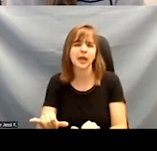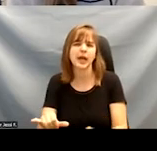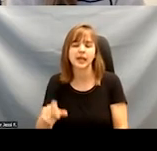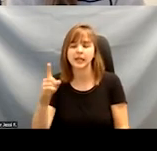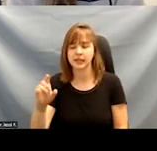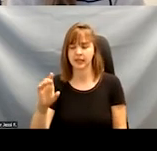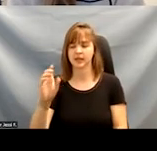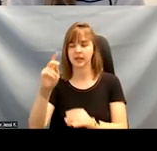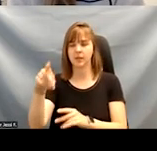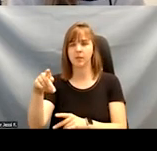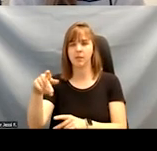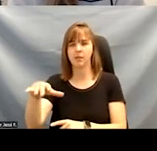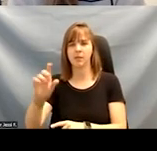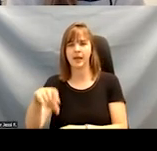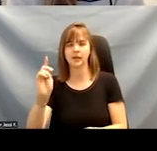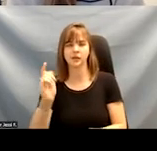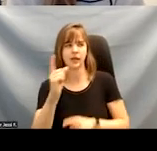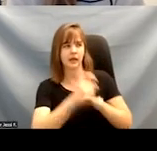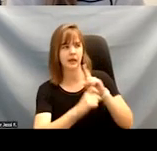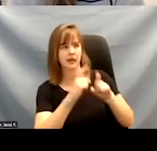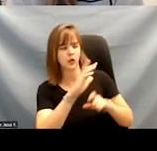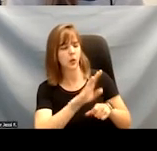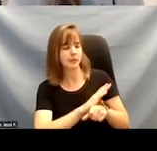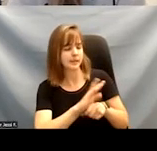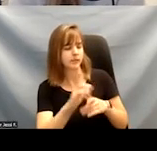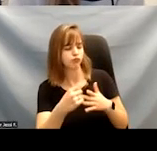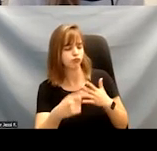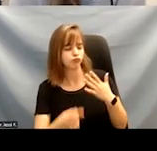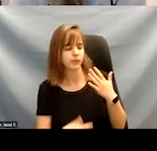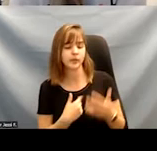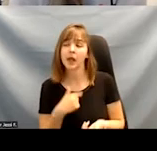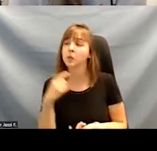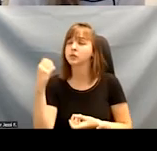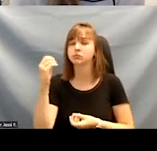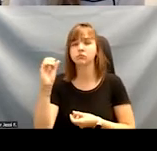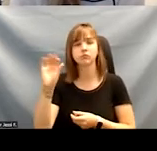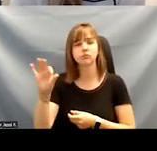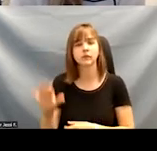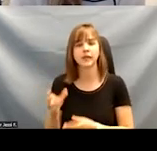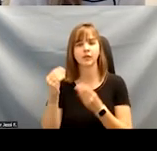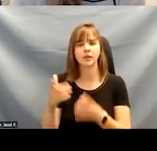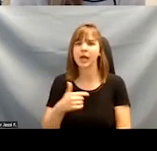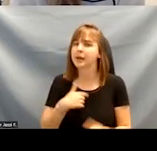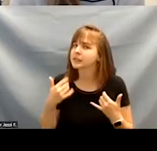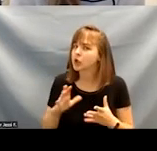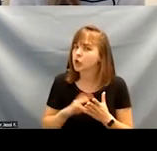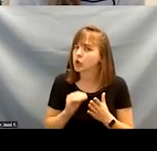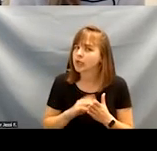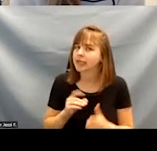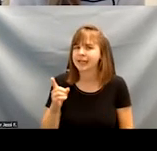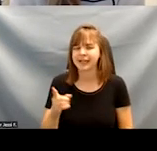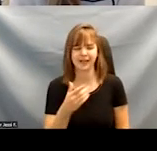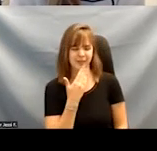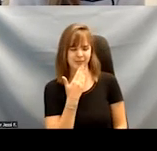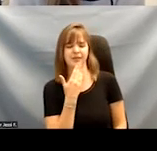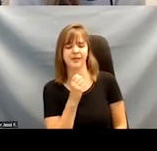asking questions about our business, of course. And I was giving him information. This was pretty early on, but I'm still just learning. And he basically scoffed and was like,